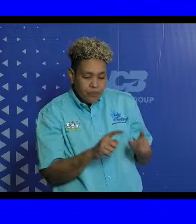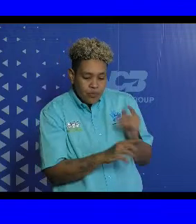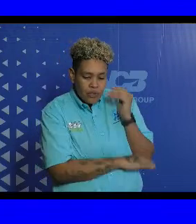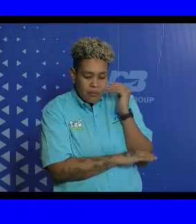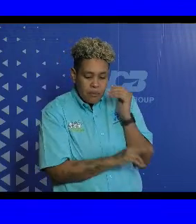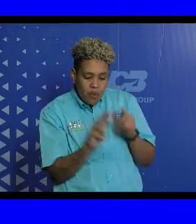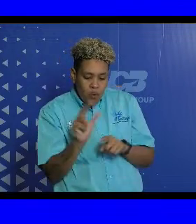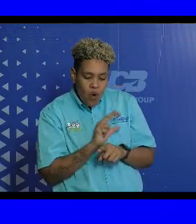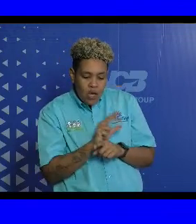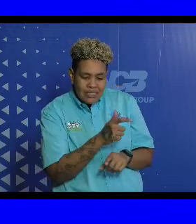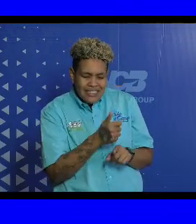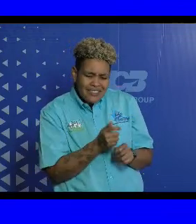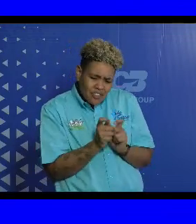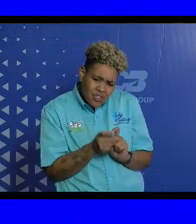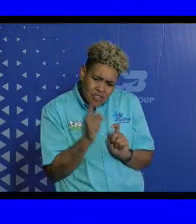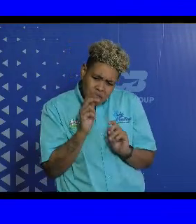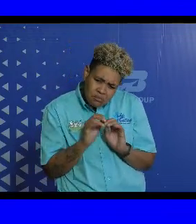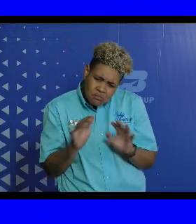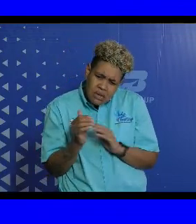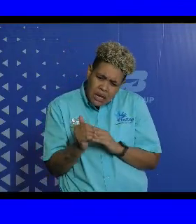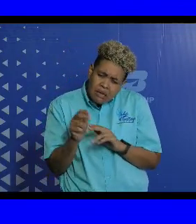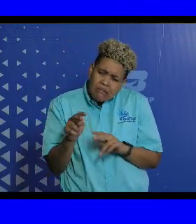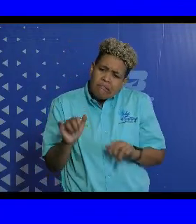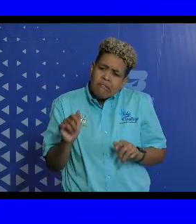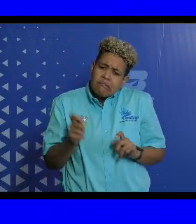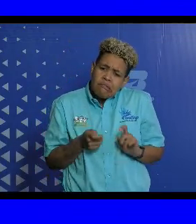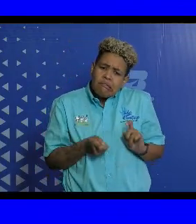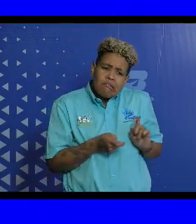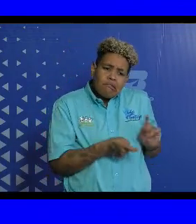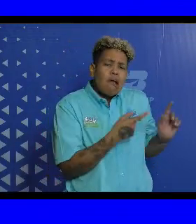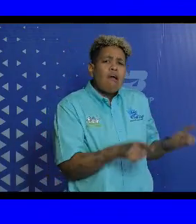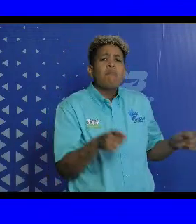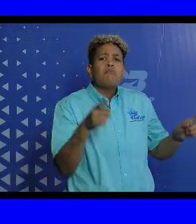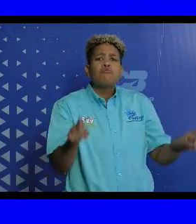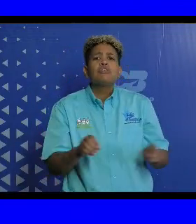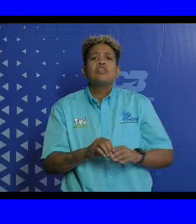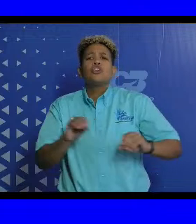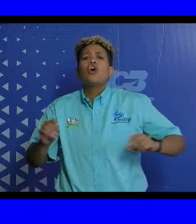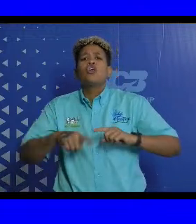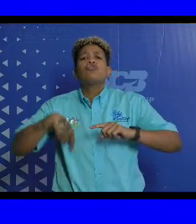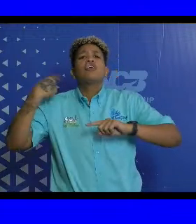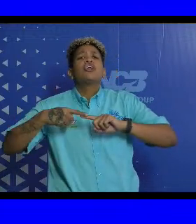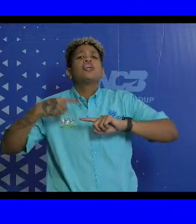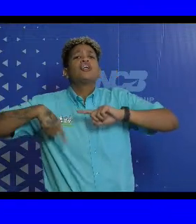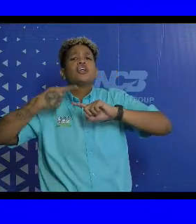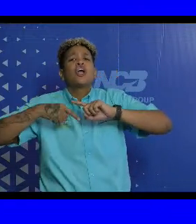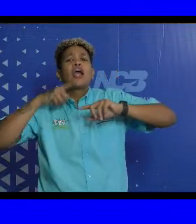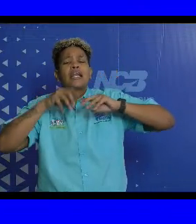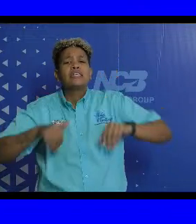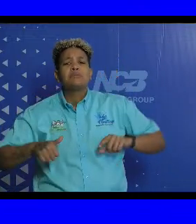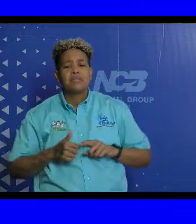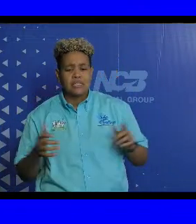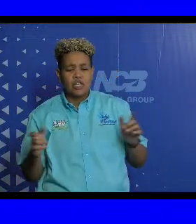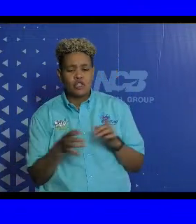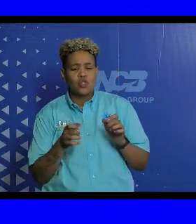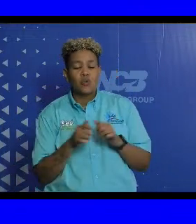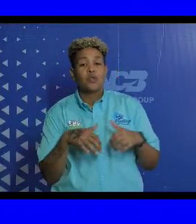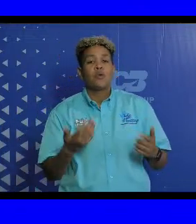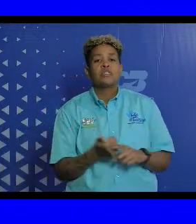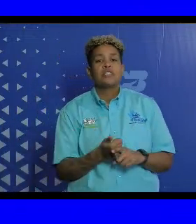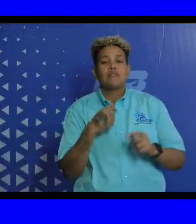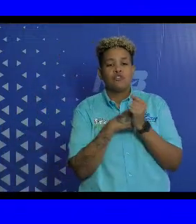September quarter, there were changes in leadership and other areas, resulting in non-recurring expenses associated with